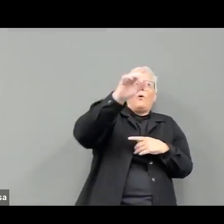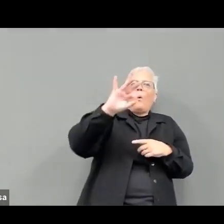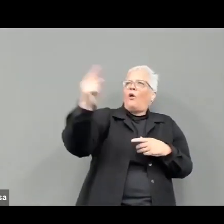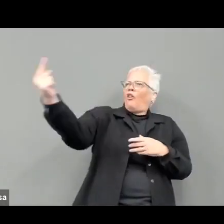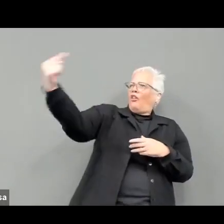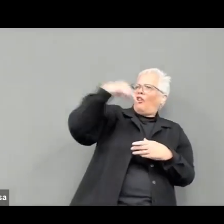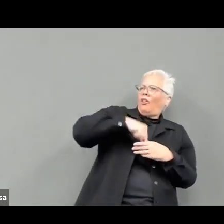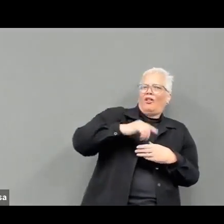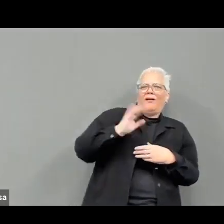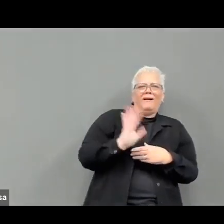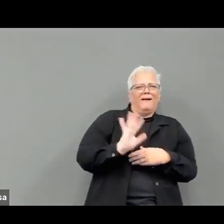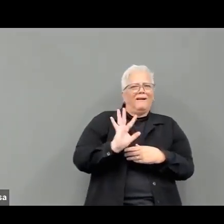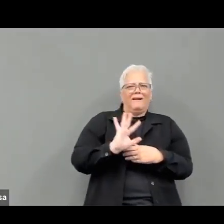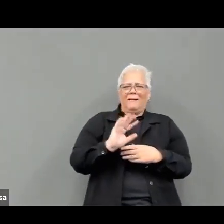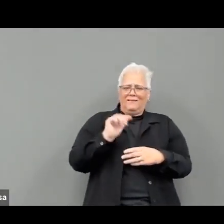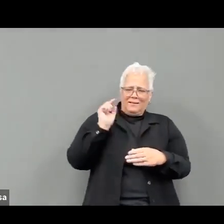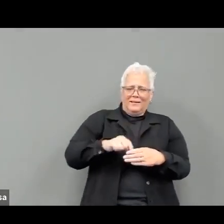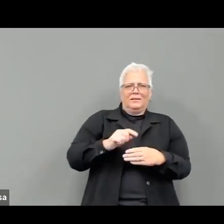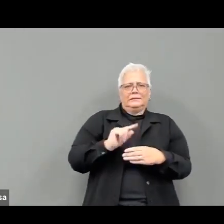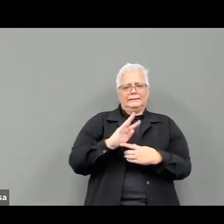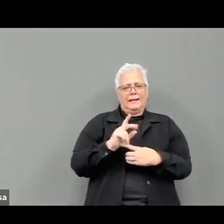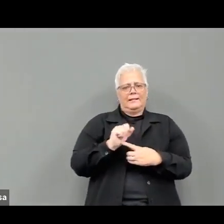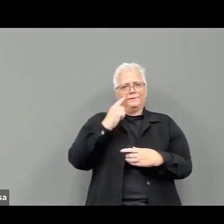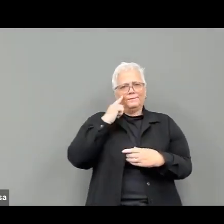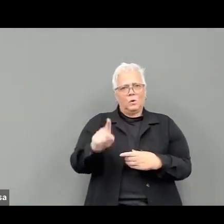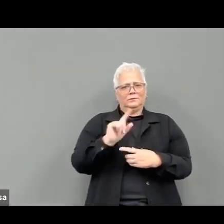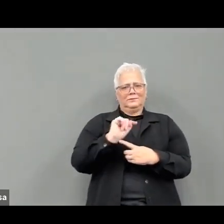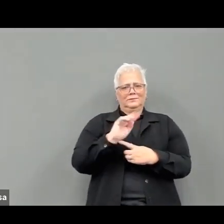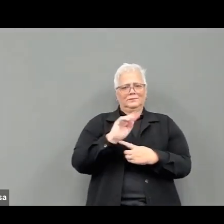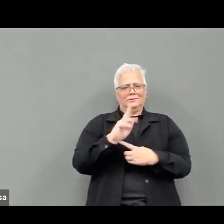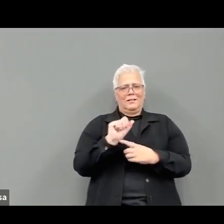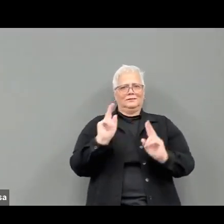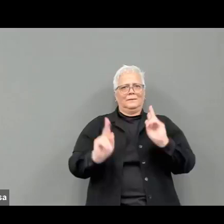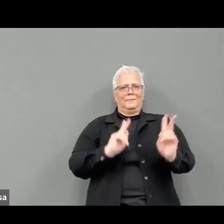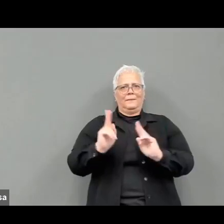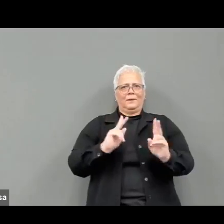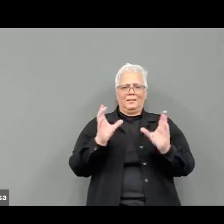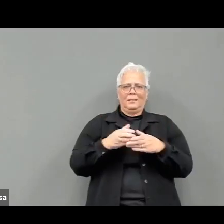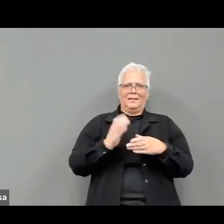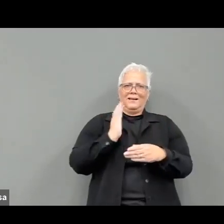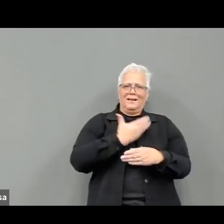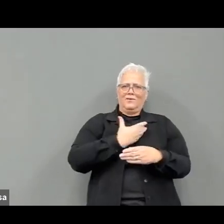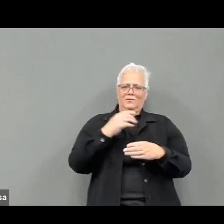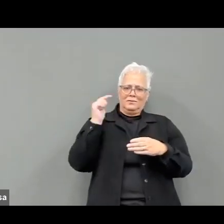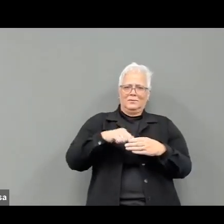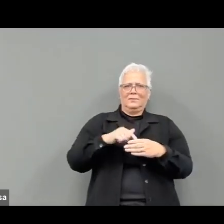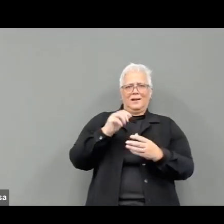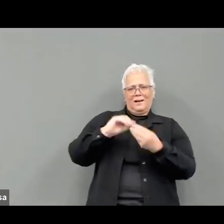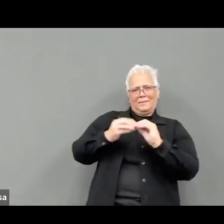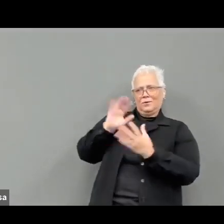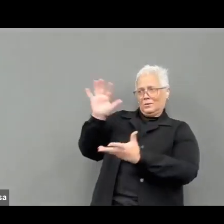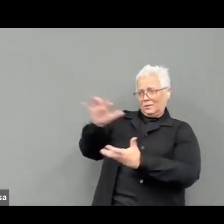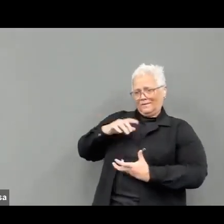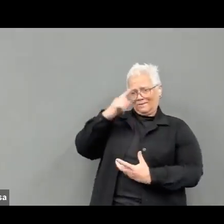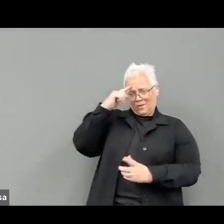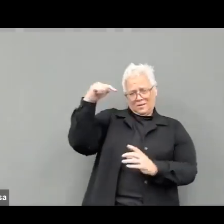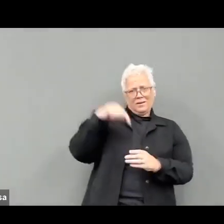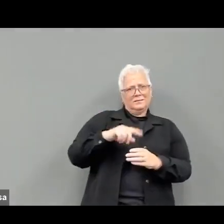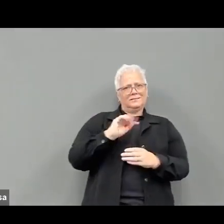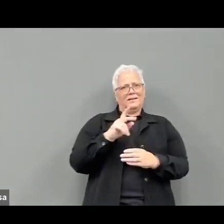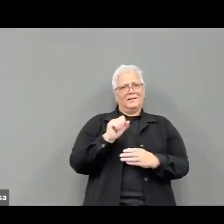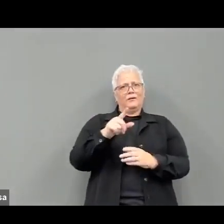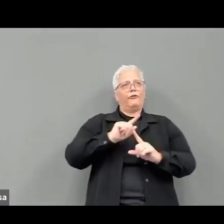Tulsa County. So we're all doing our part. As the state of Oklahoma has said from the beginning, these doses are for